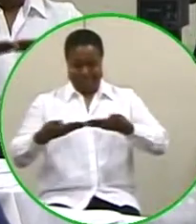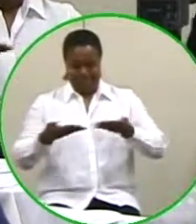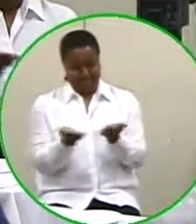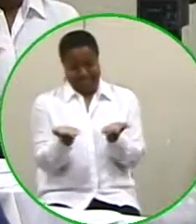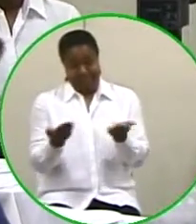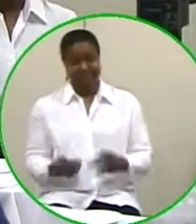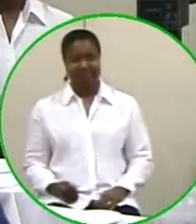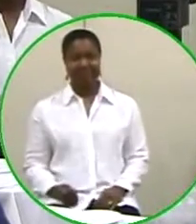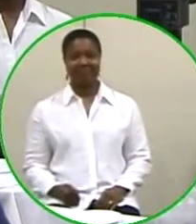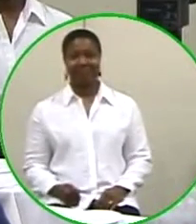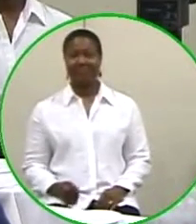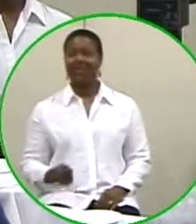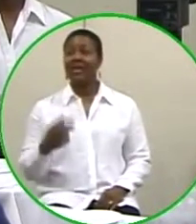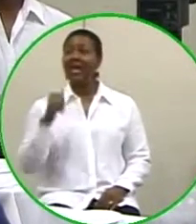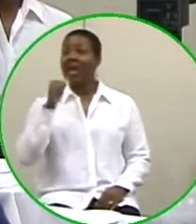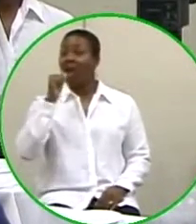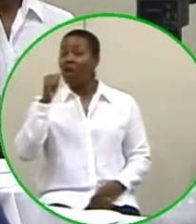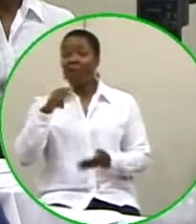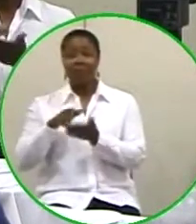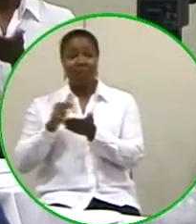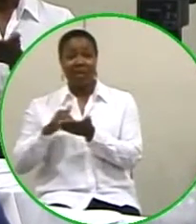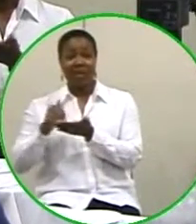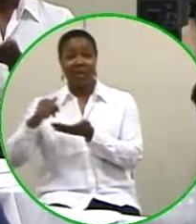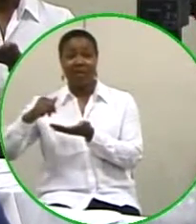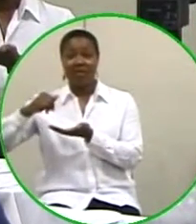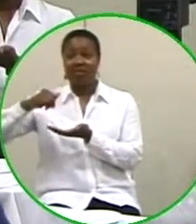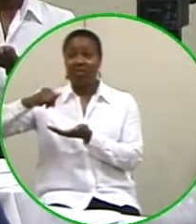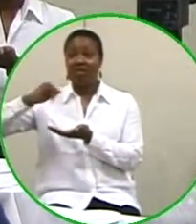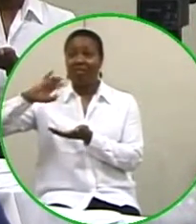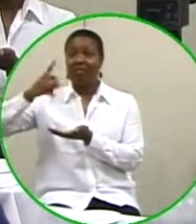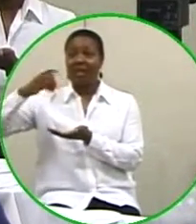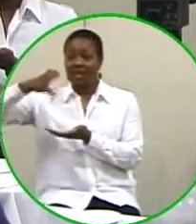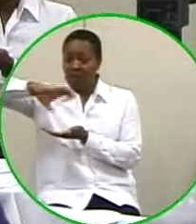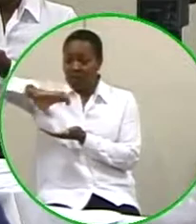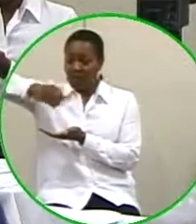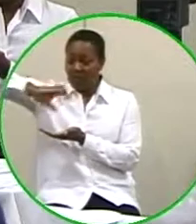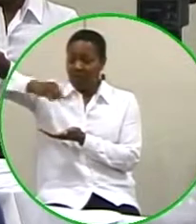Open the peanut butter jar by twisting the lid